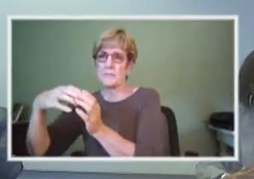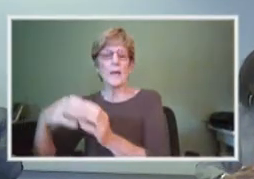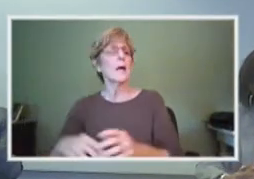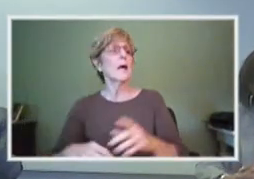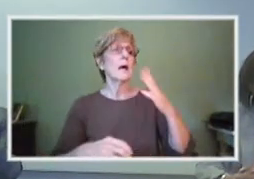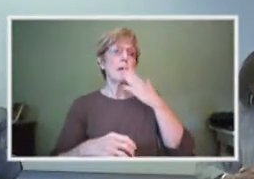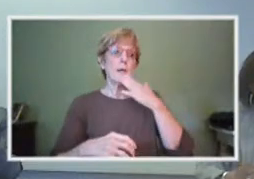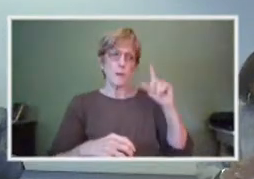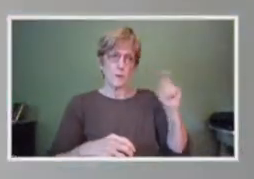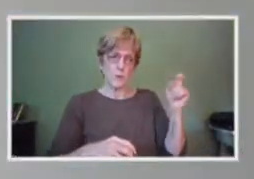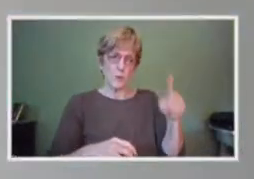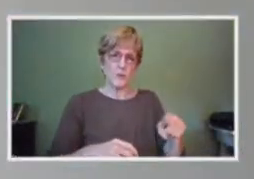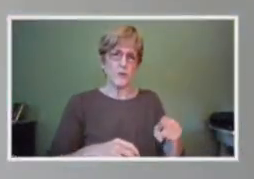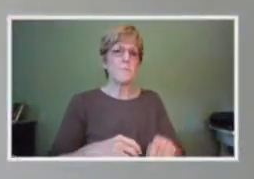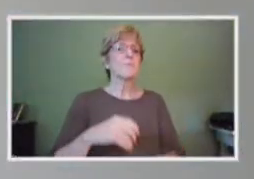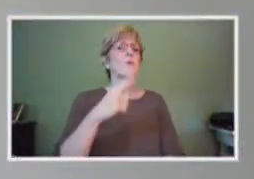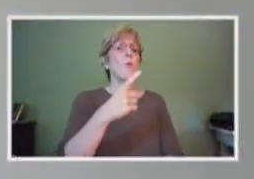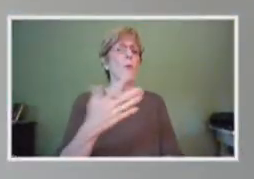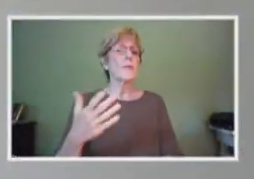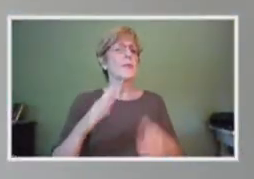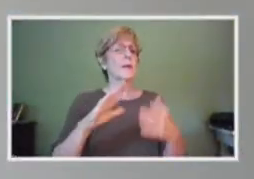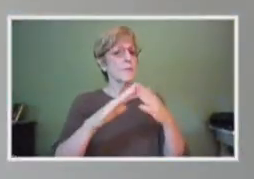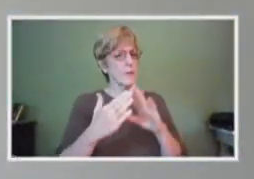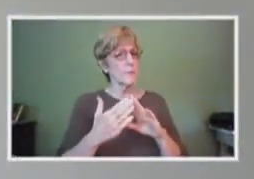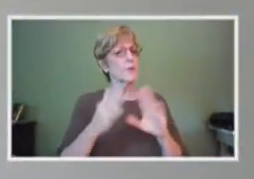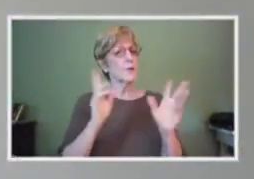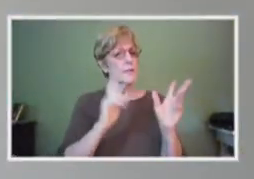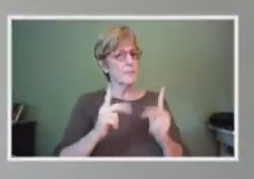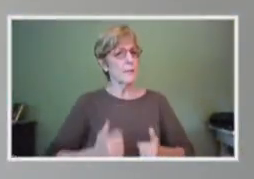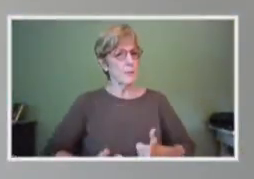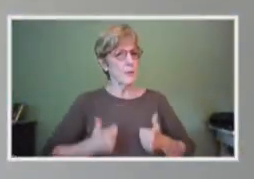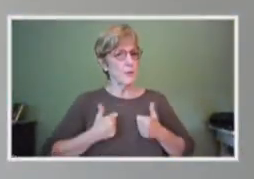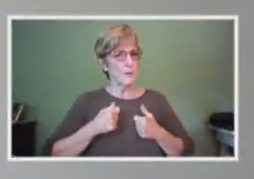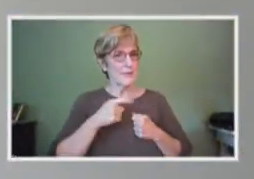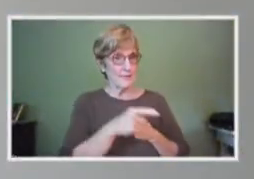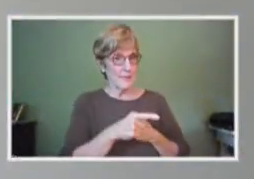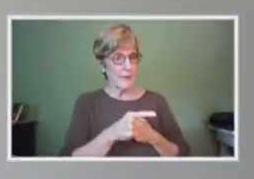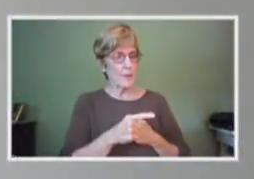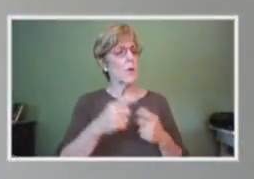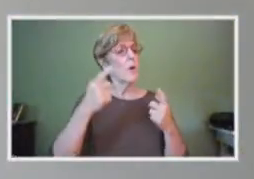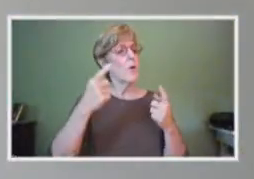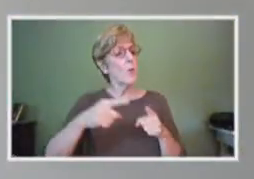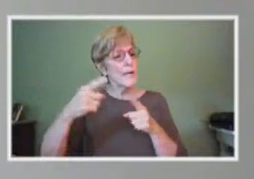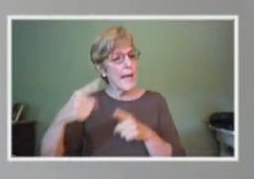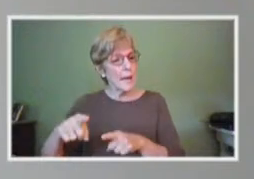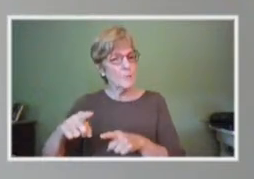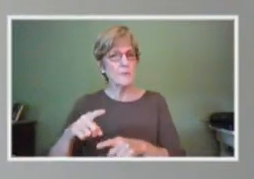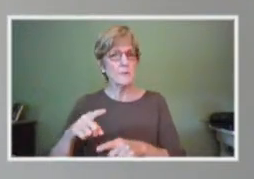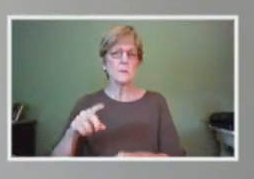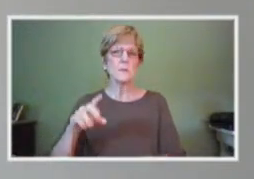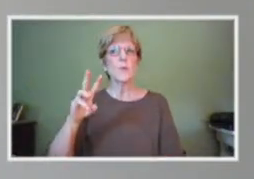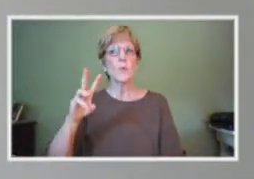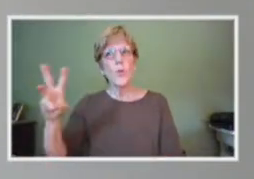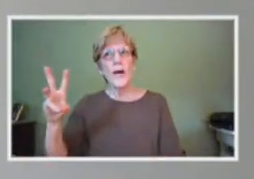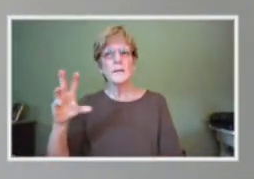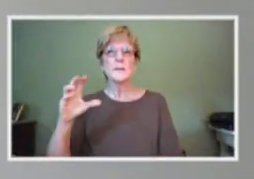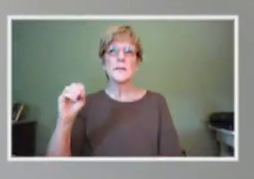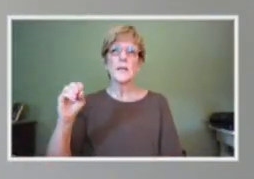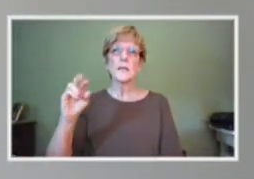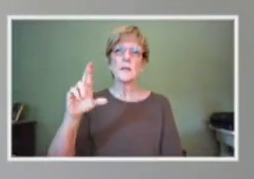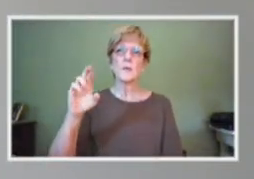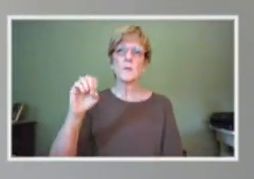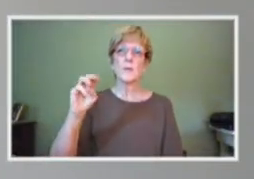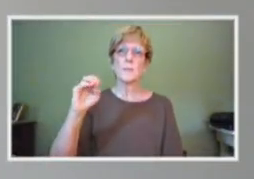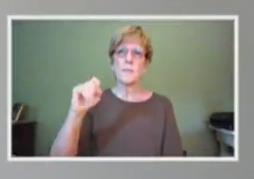of the things that we've heard from community members is what often happens, and West and Remount ends